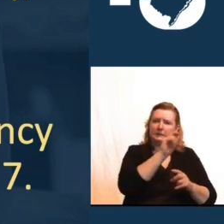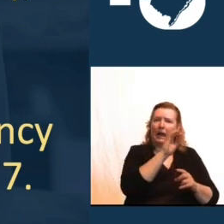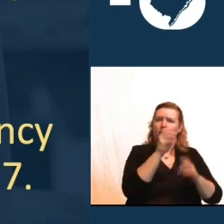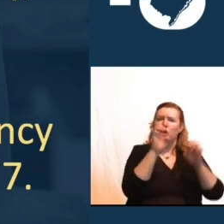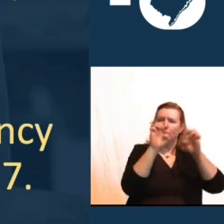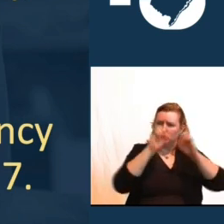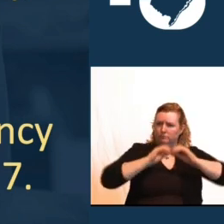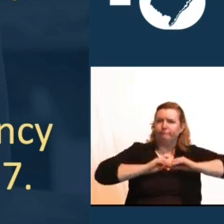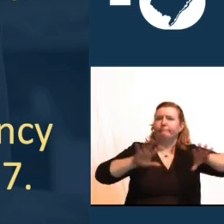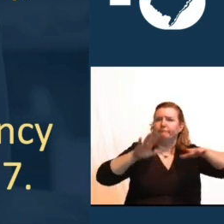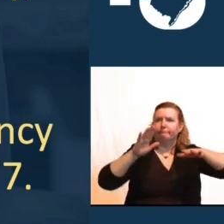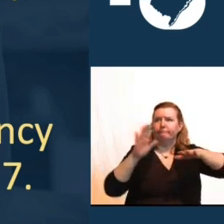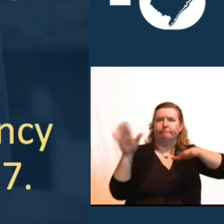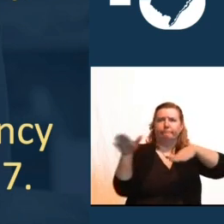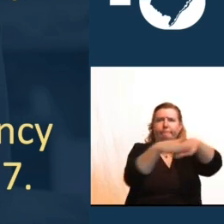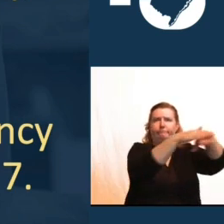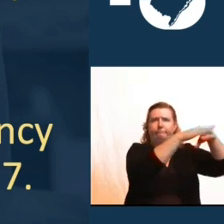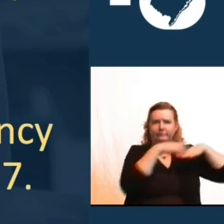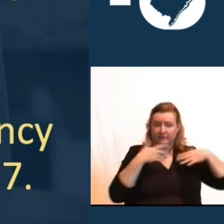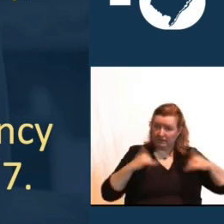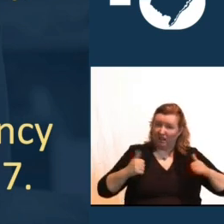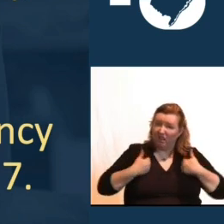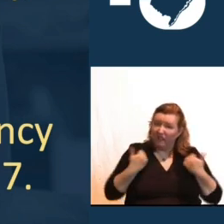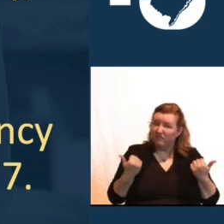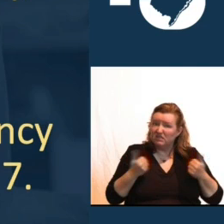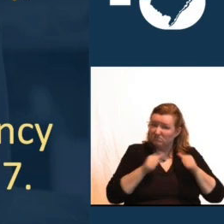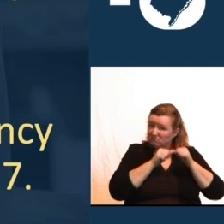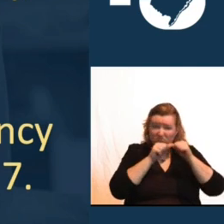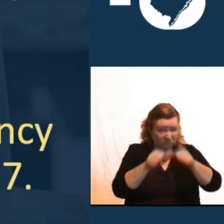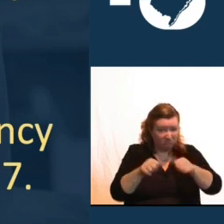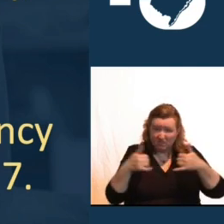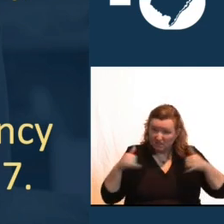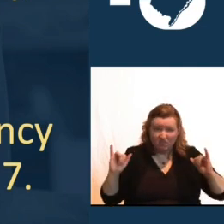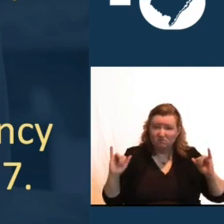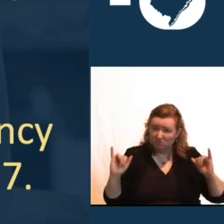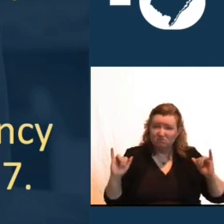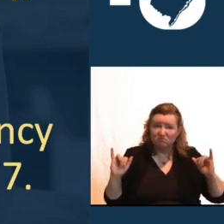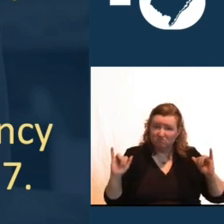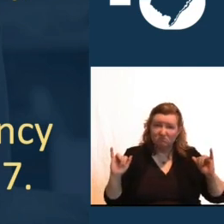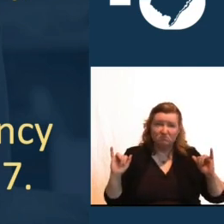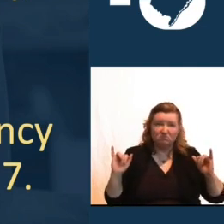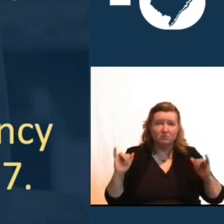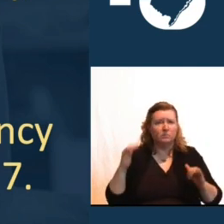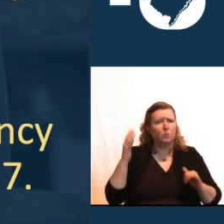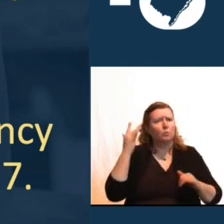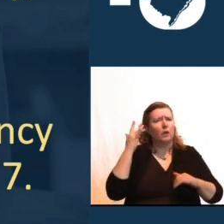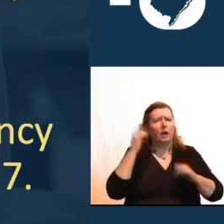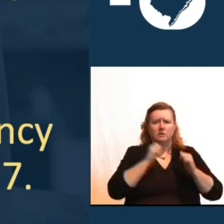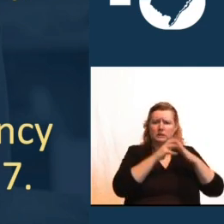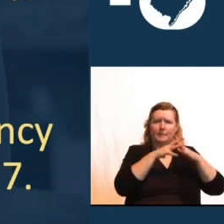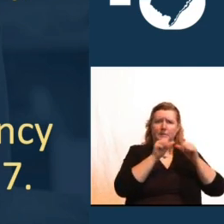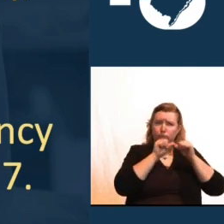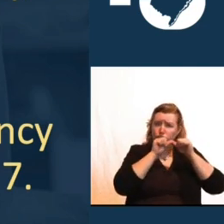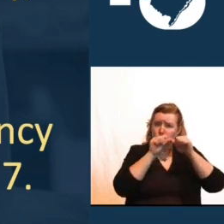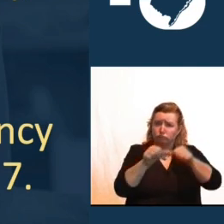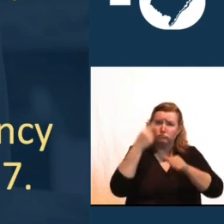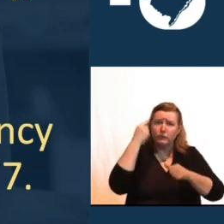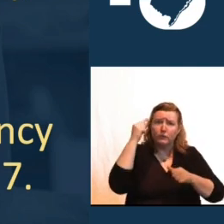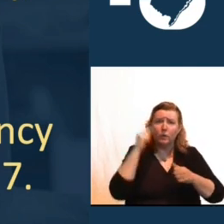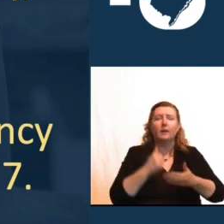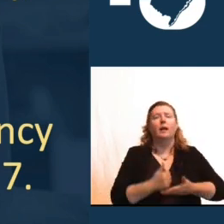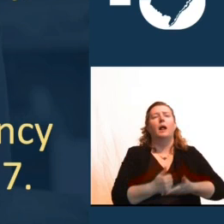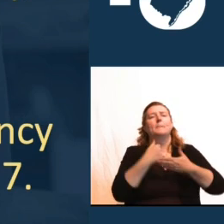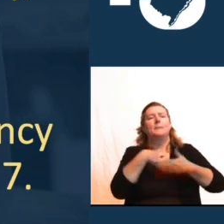funding without any unnecessary red tape or bureaucratic obstacles. And like the state of emergency for Sandy,